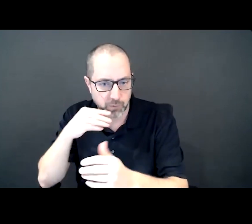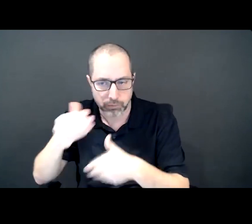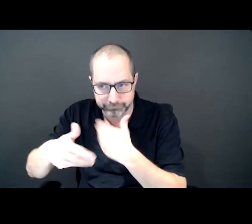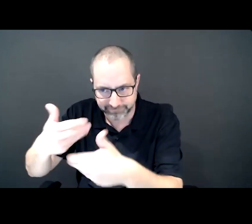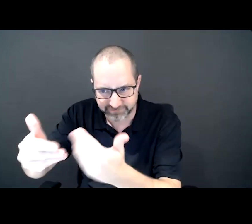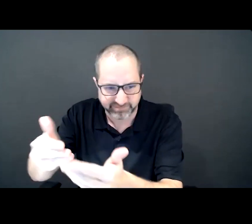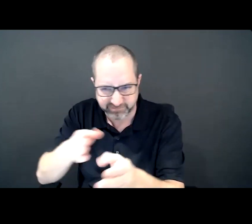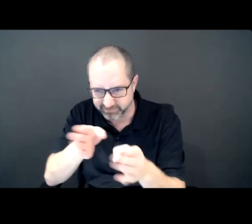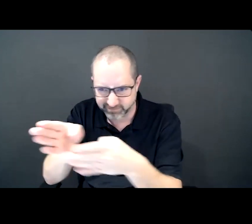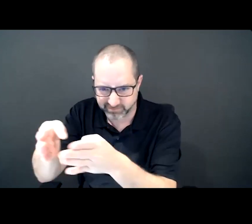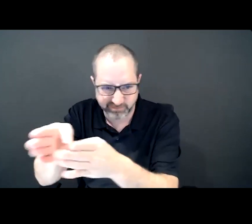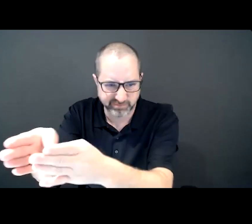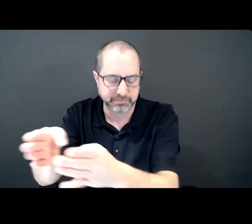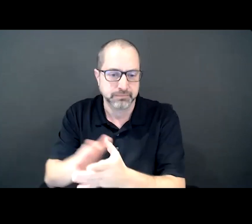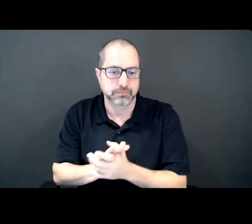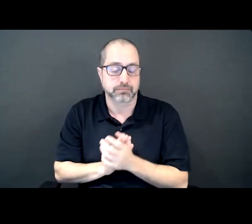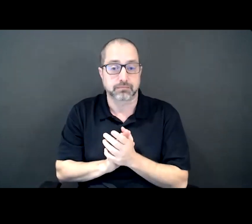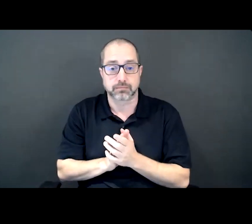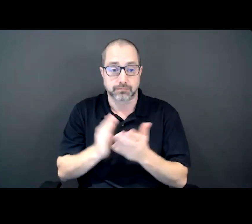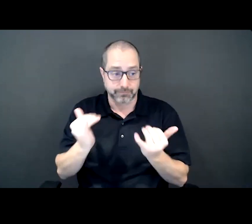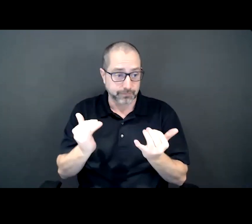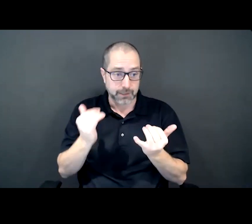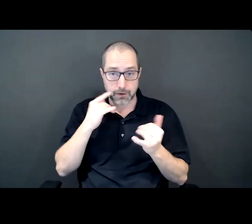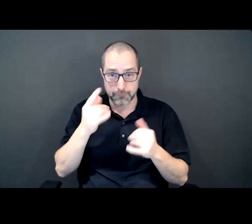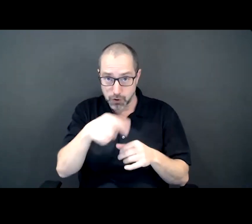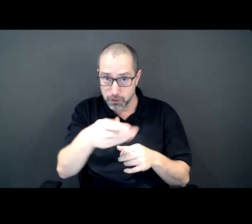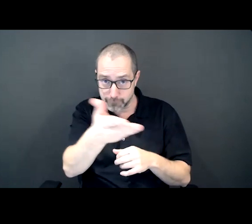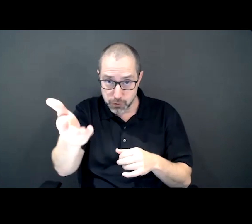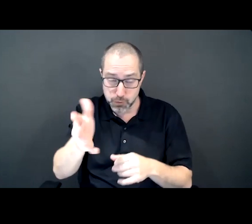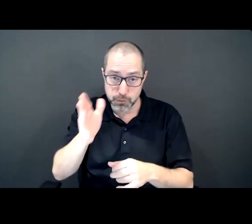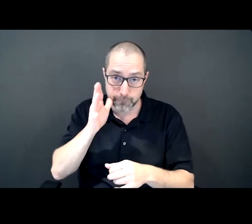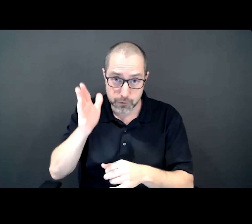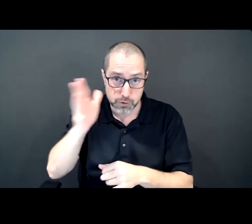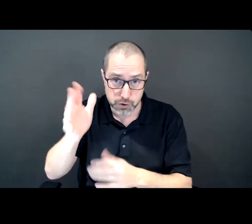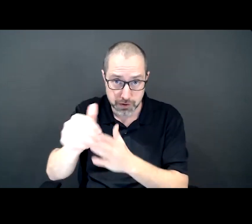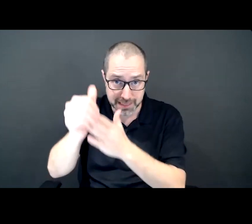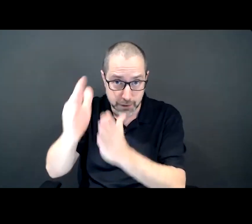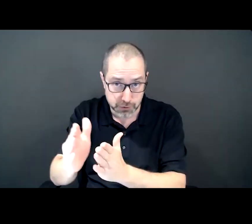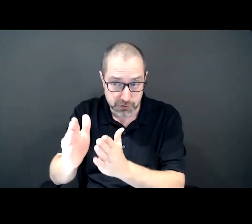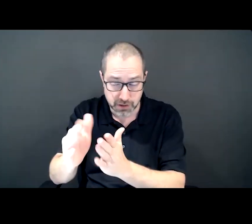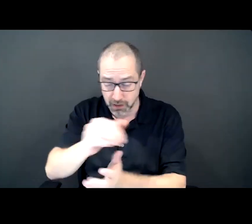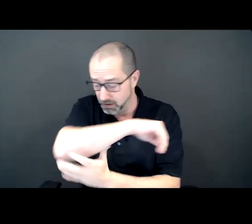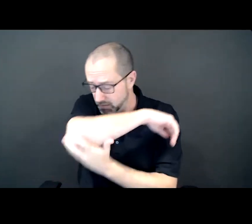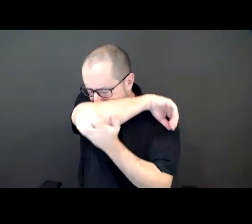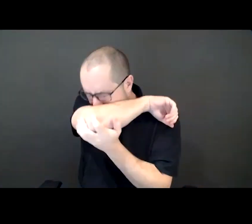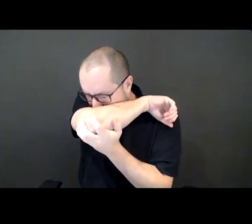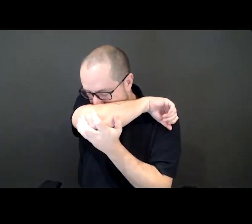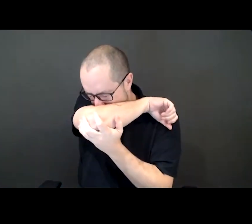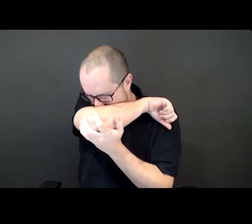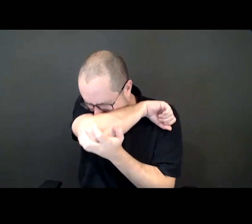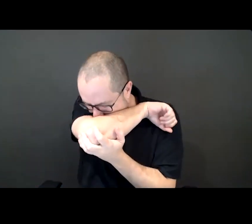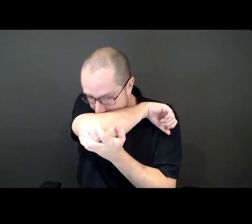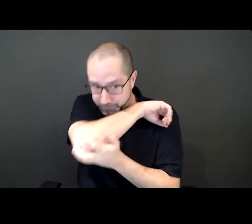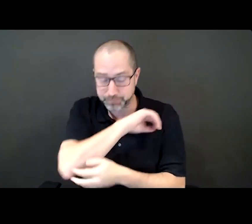general. So to all of you future leaders, you present and future leaders, our challenge is